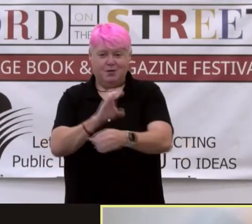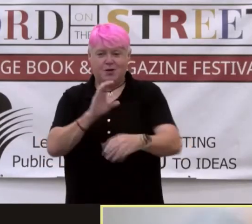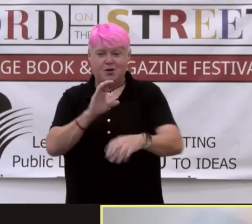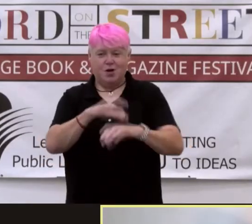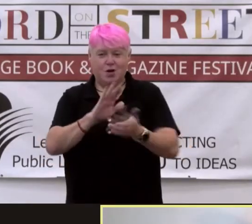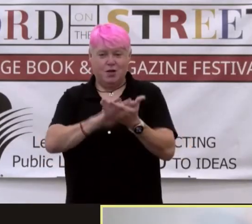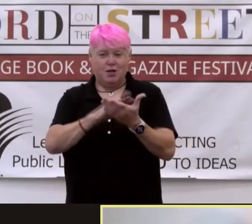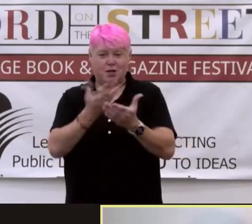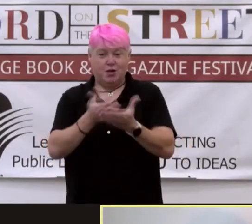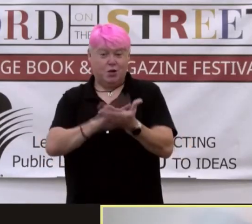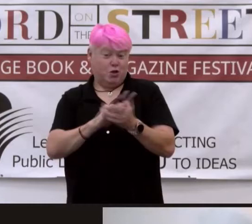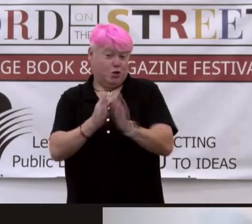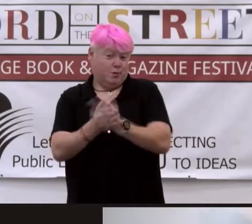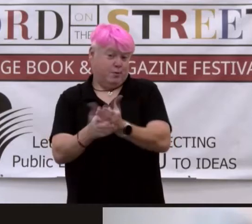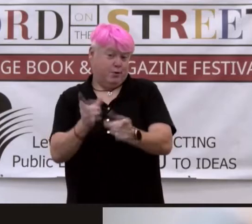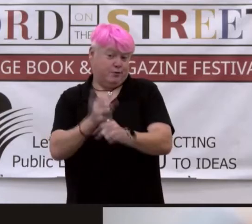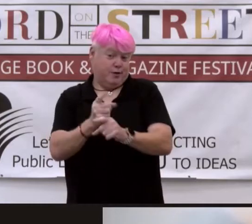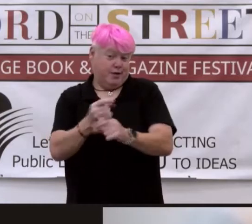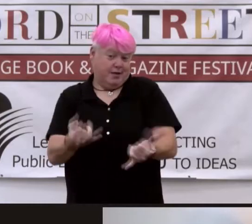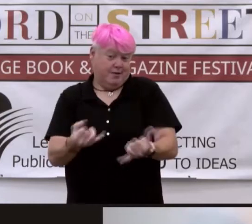many things.